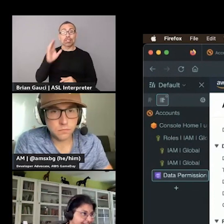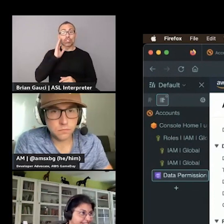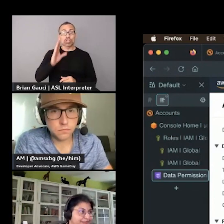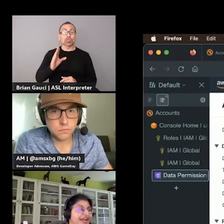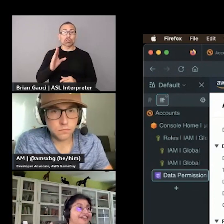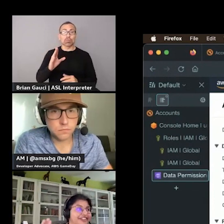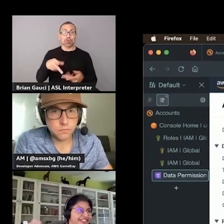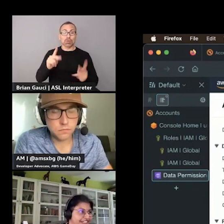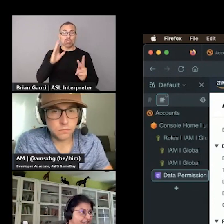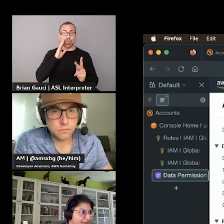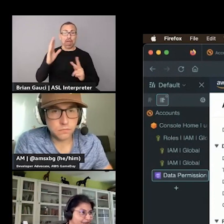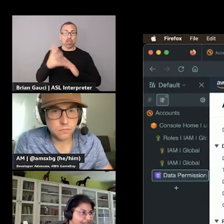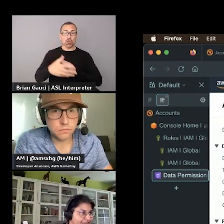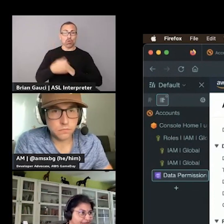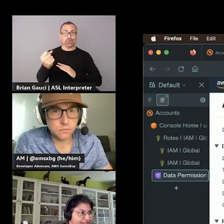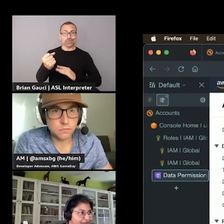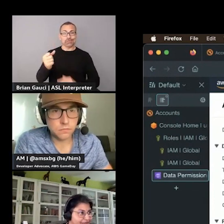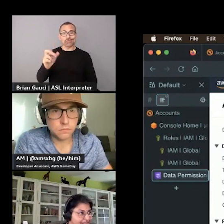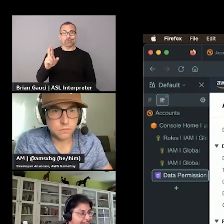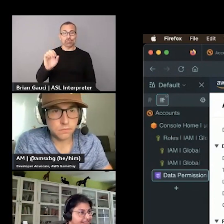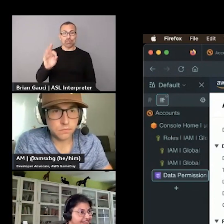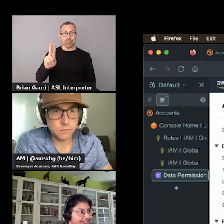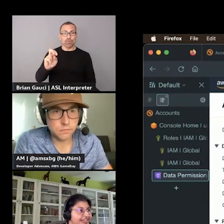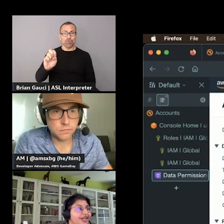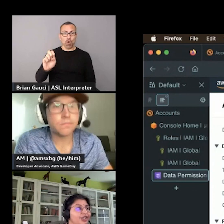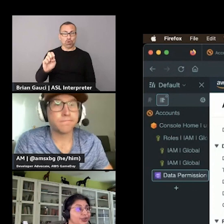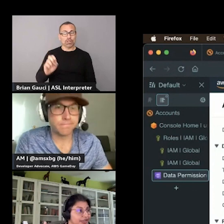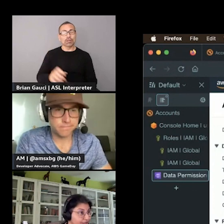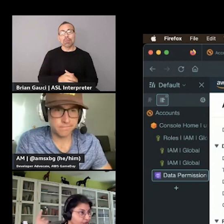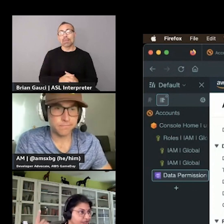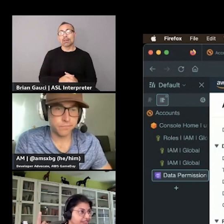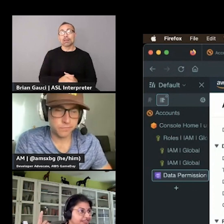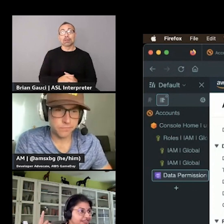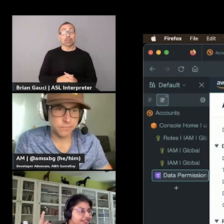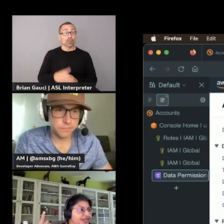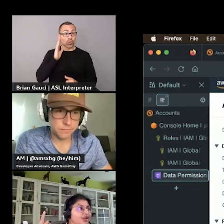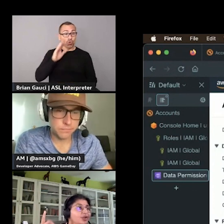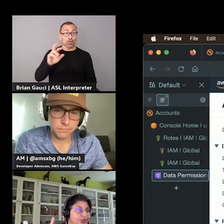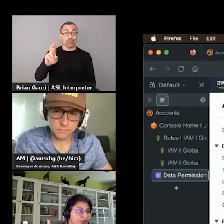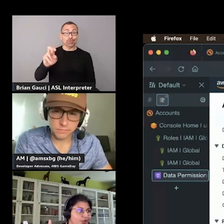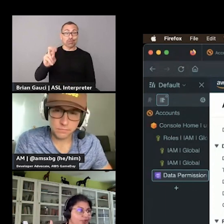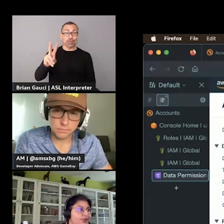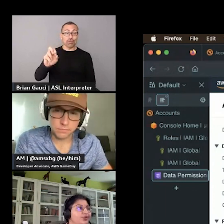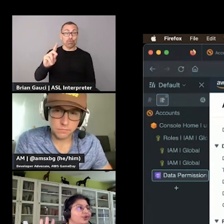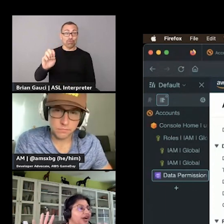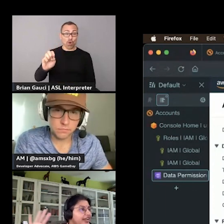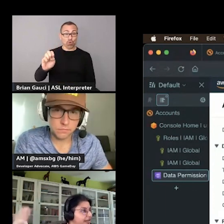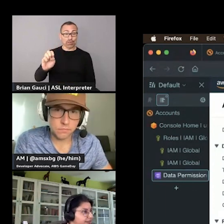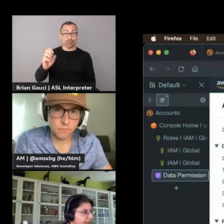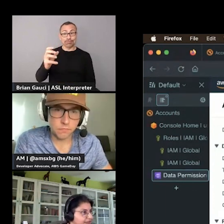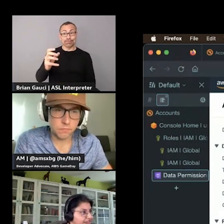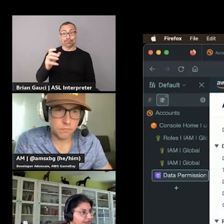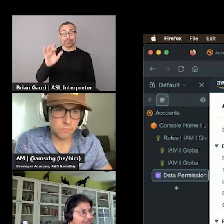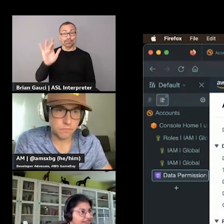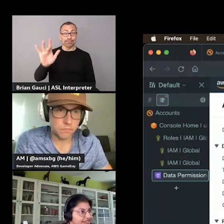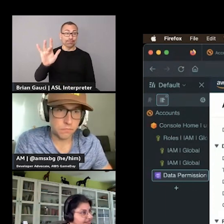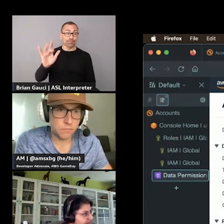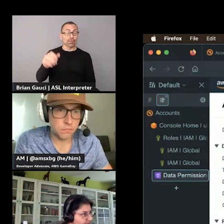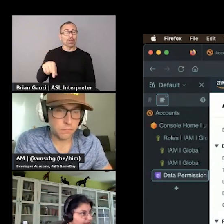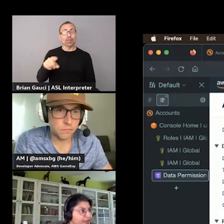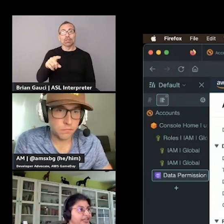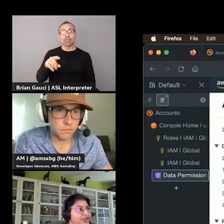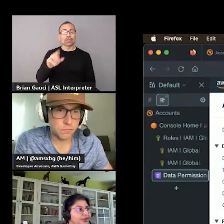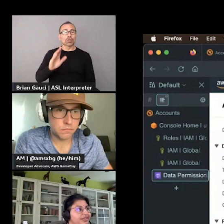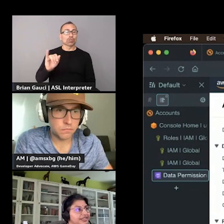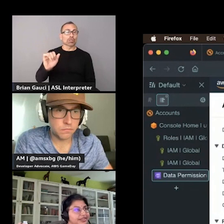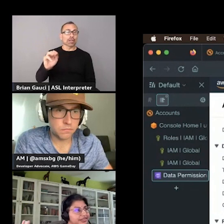the last step. After setting up your lake formation permissions, you will revoke this. So your IAM permissions